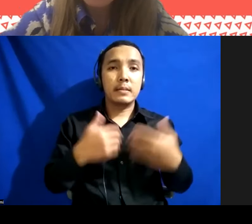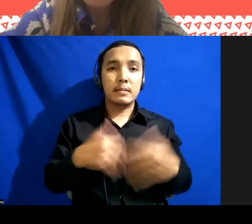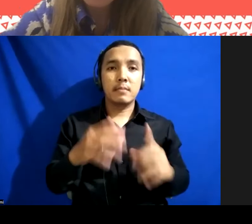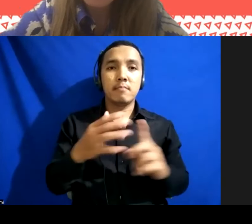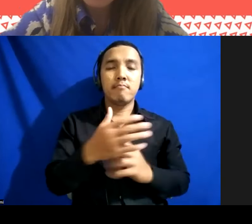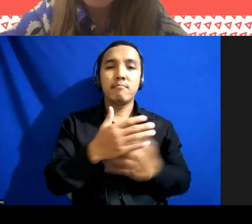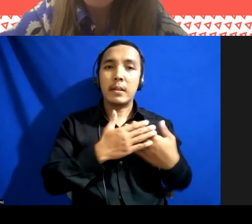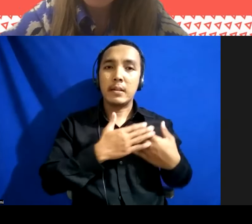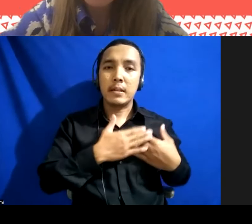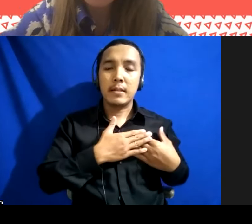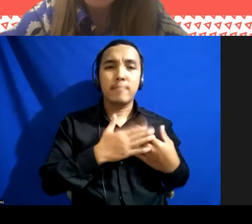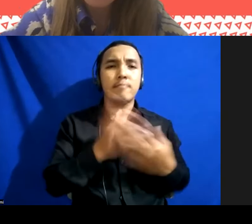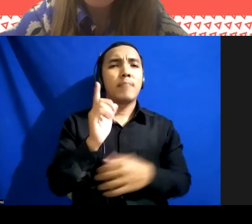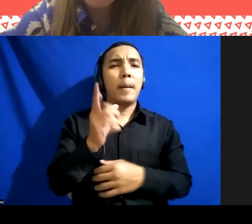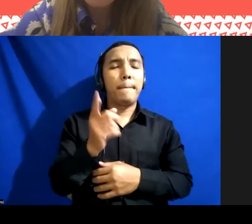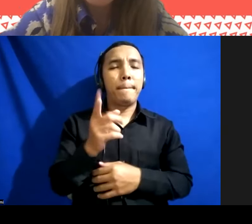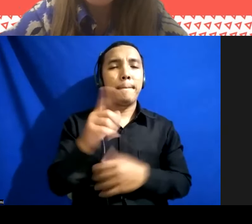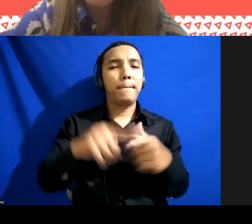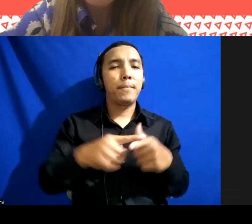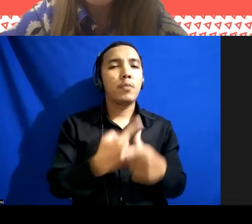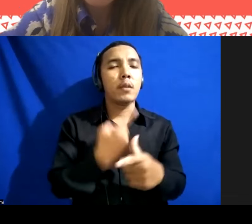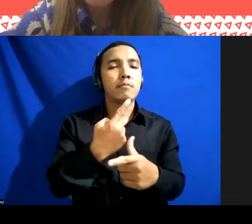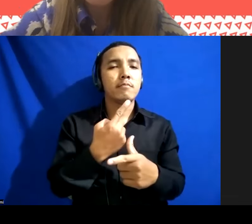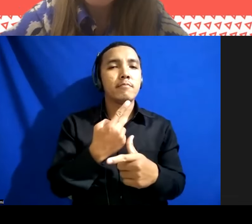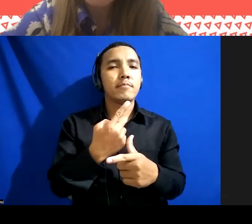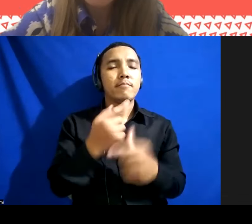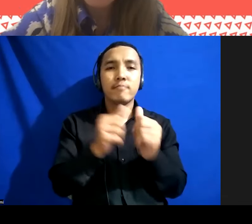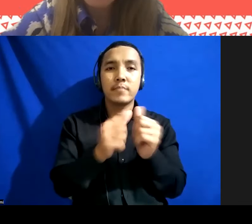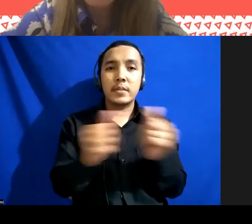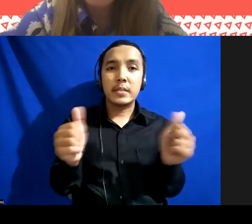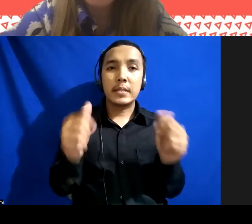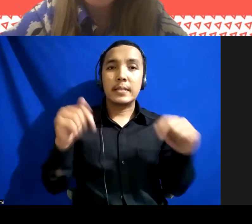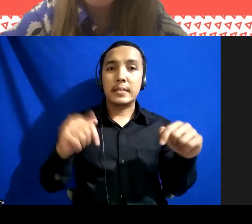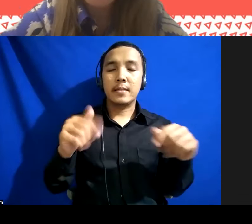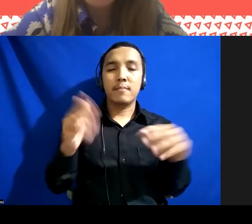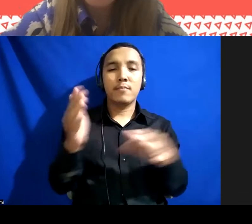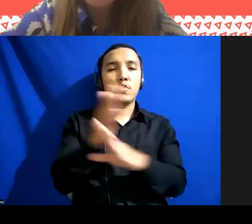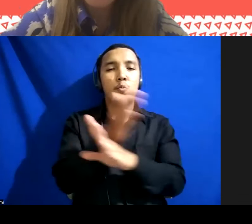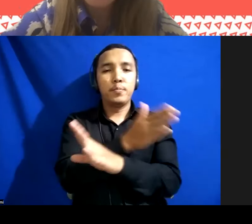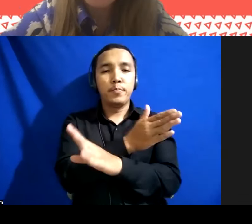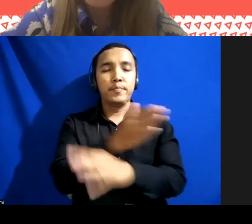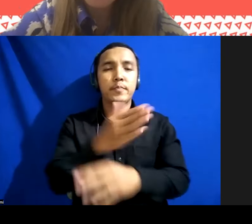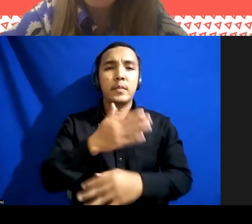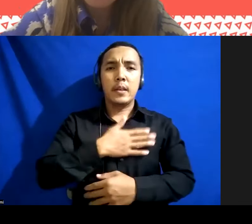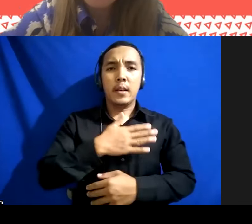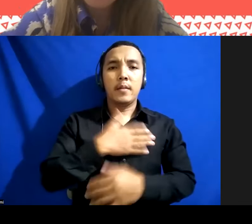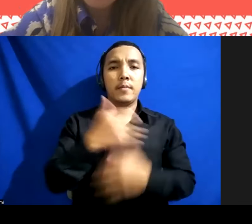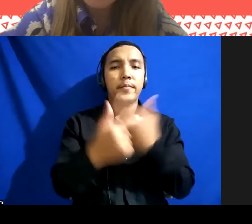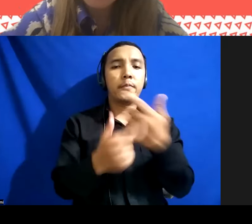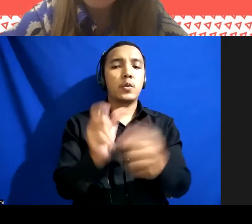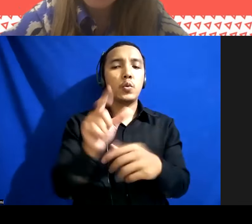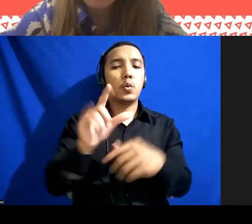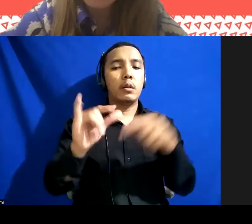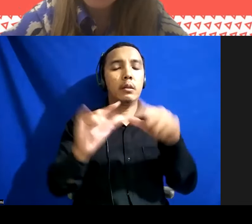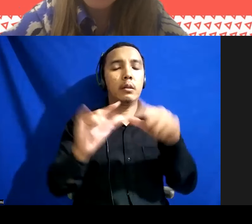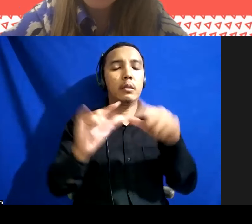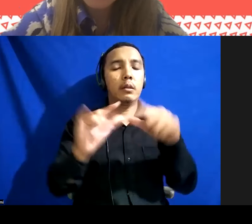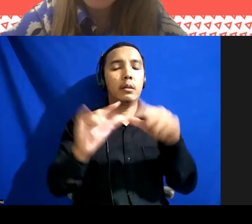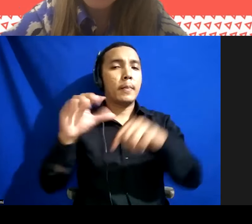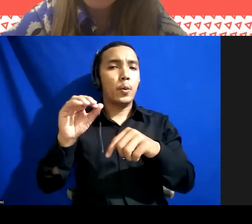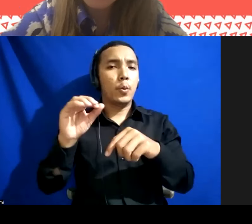And also I would like to say happy Eid in this holy month following the Ramadan. My name is Yulianto. I'm